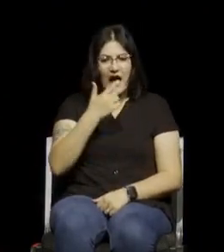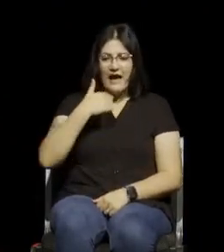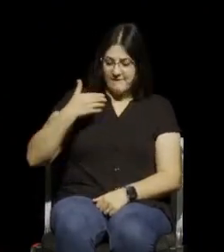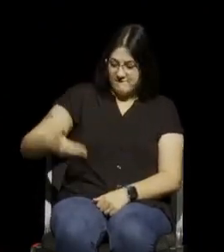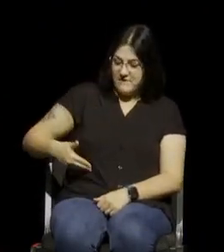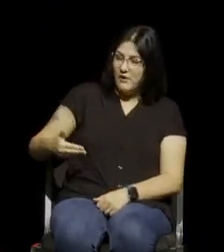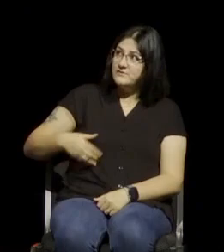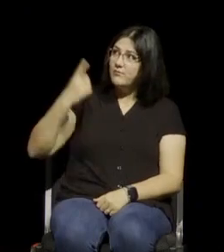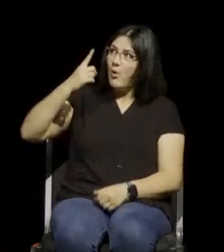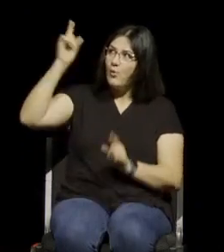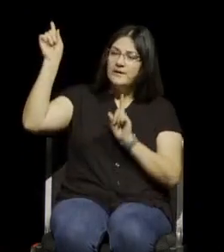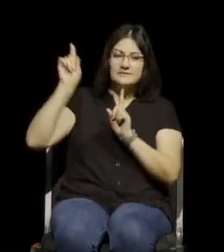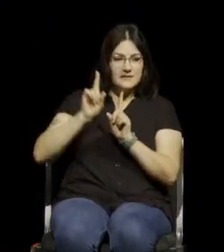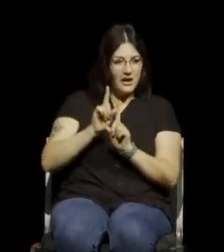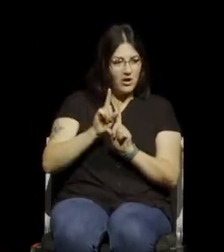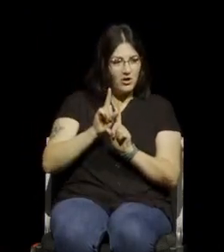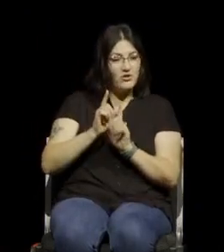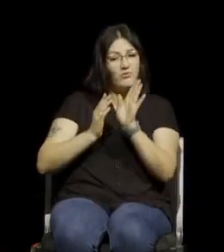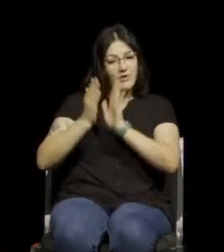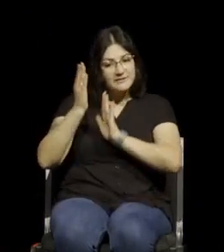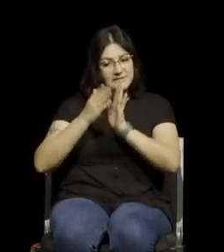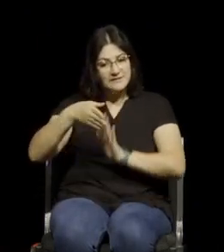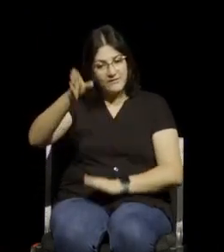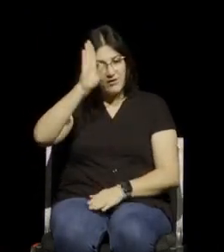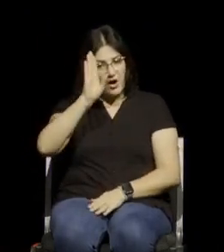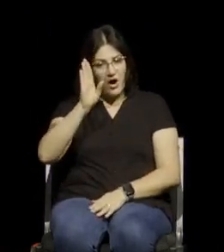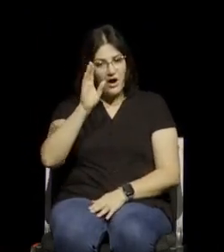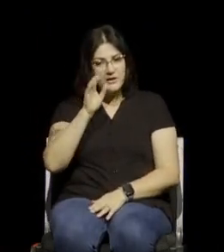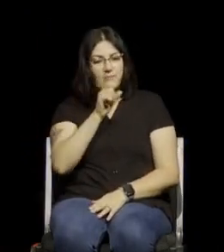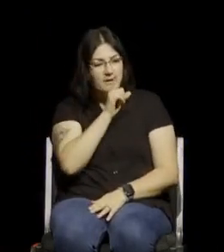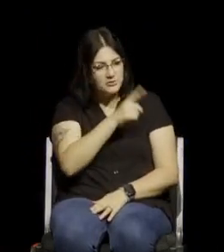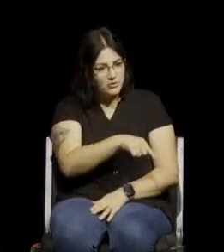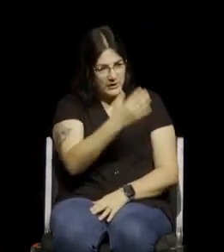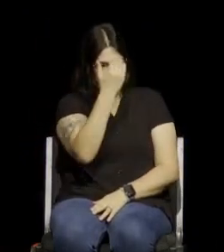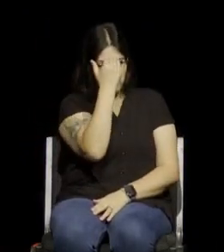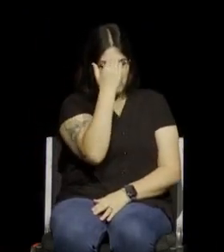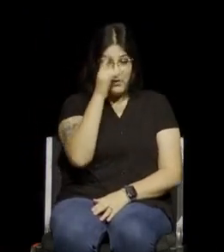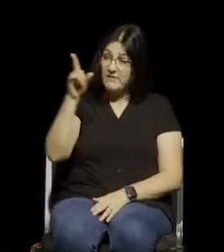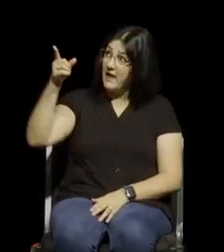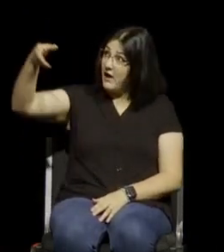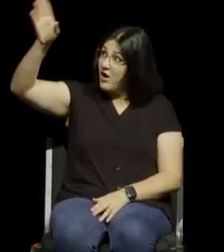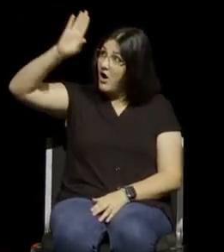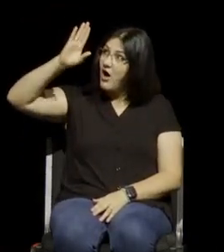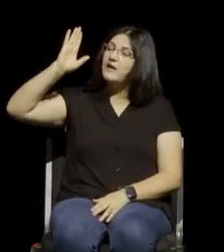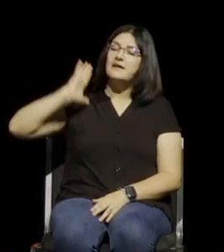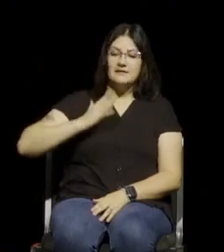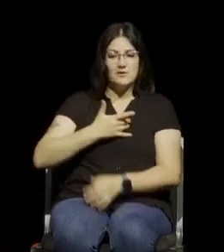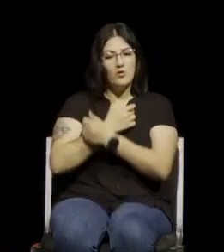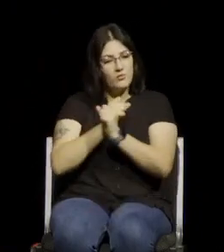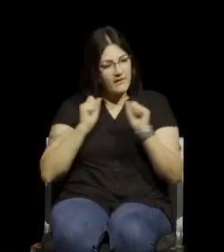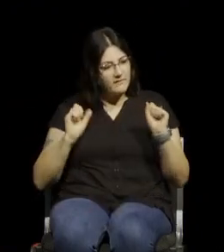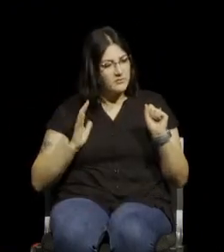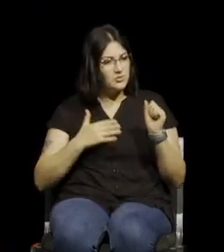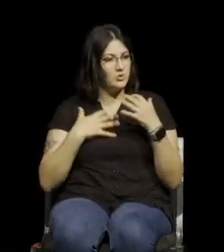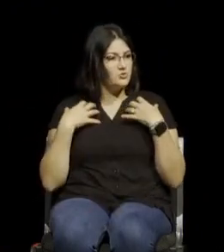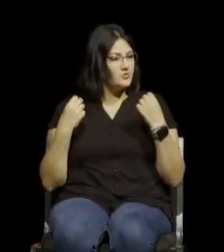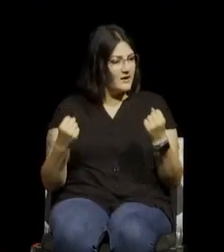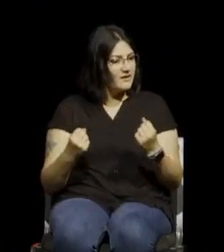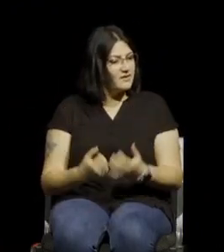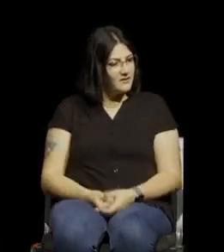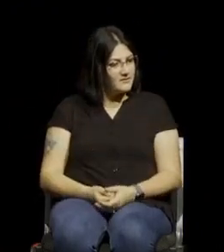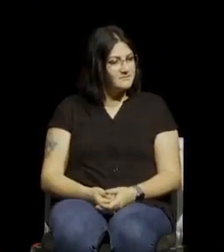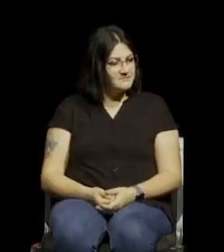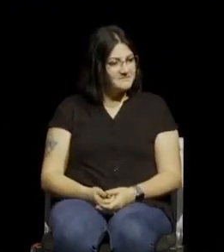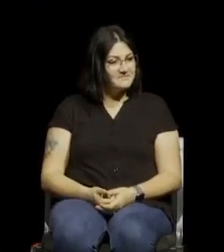ever at my side. The presence of God assured him that the eternal God is our refuge and strength."